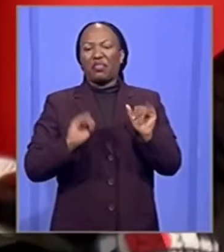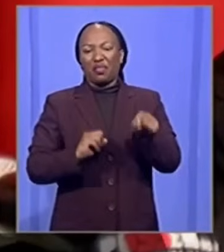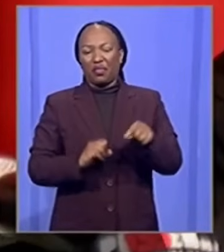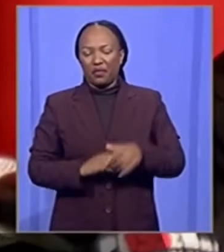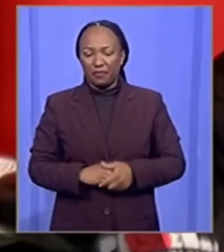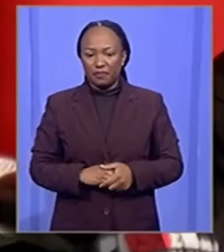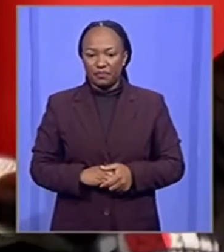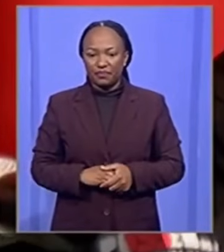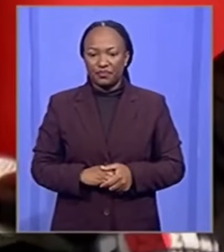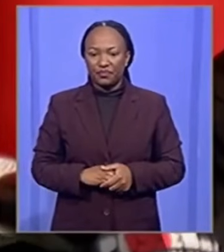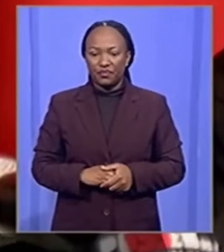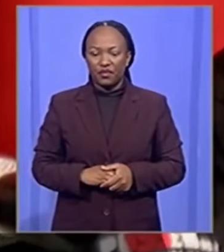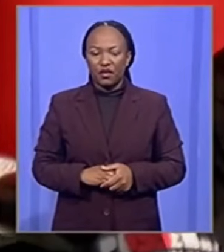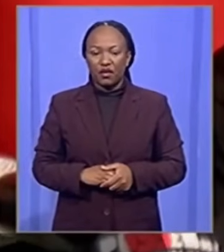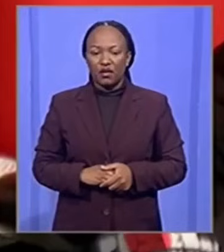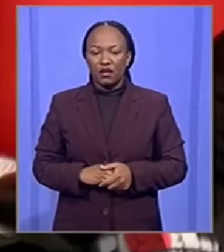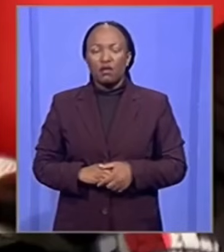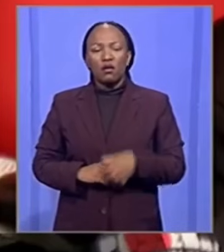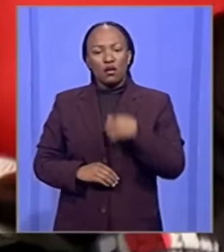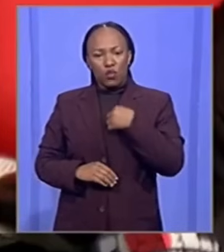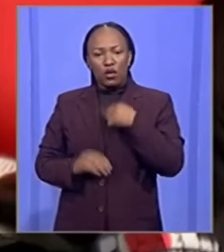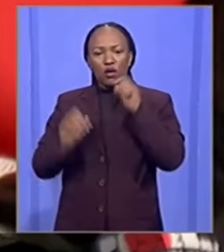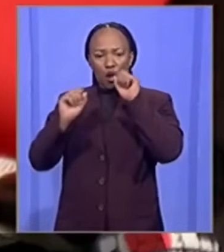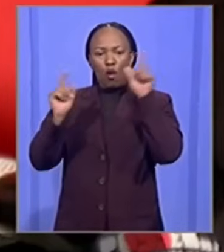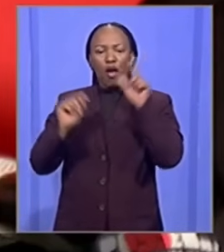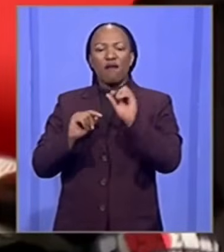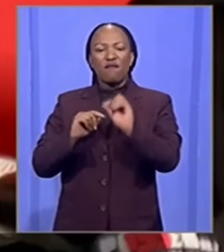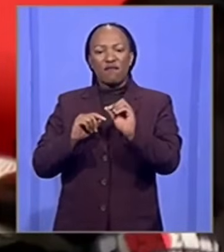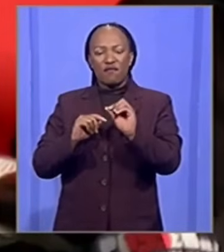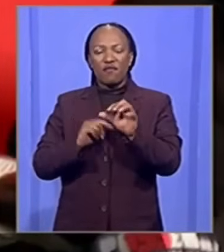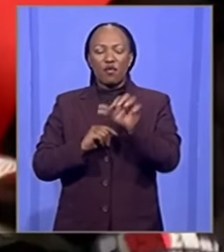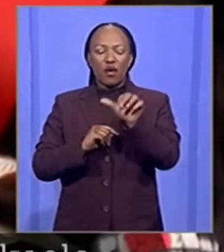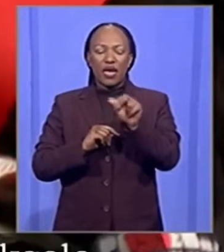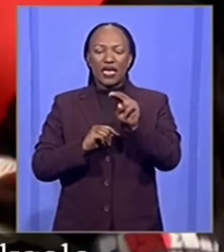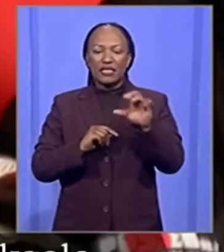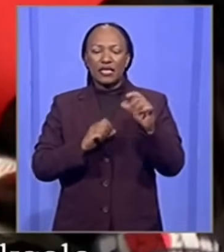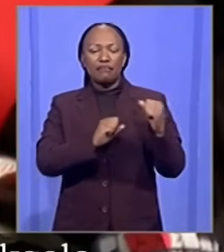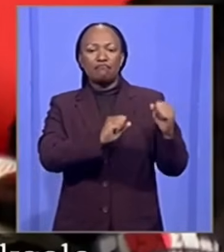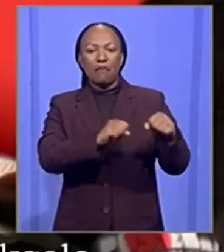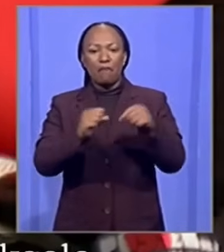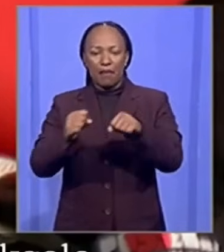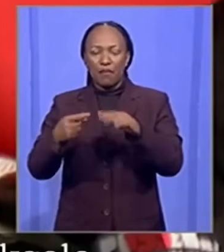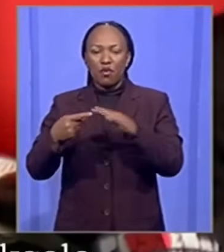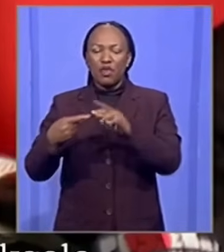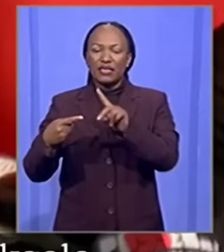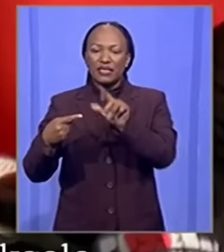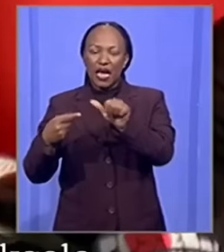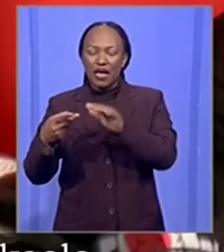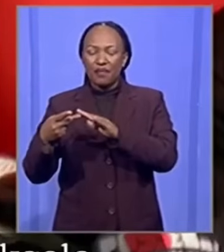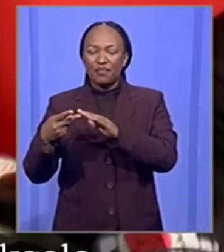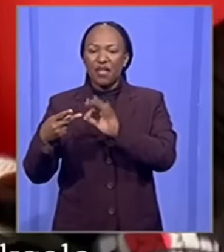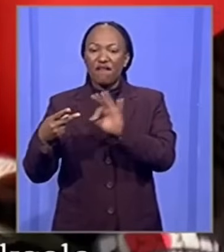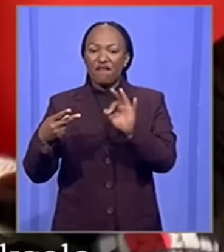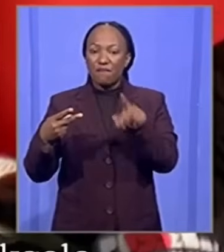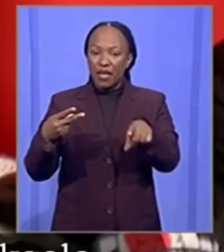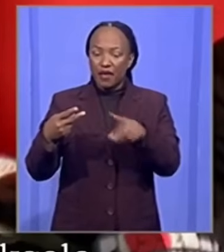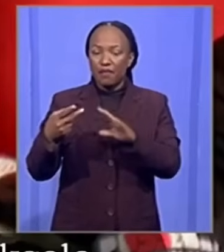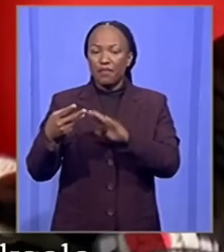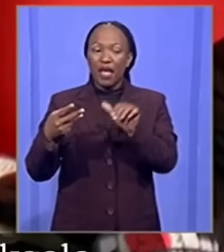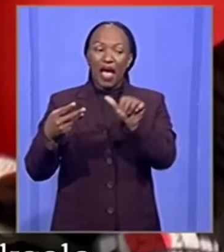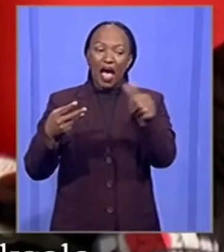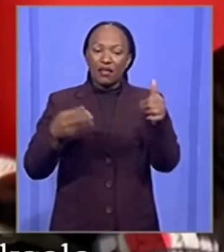however, aware that the ANC is finalizing an agreement to work with the DA, the Freedom Front Plus and other reactionary